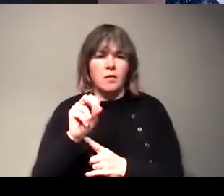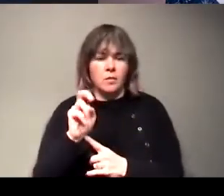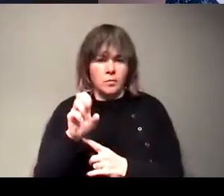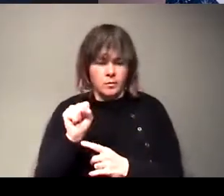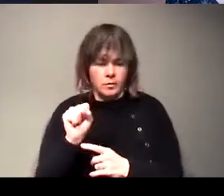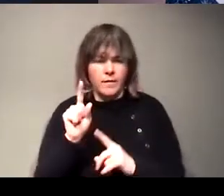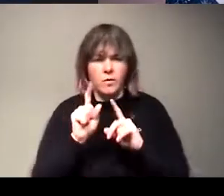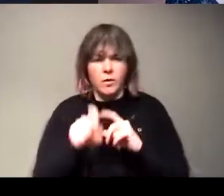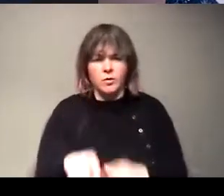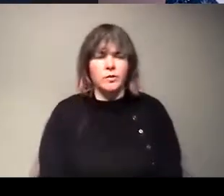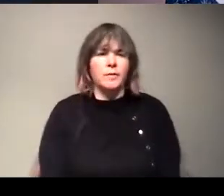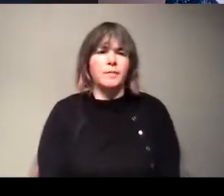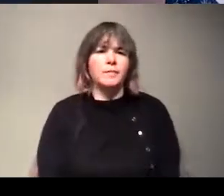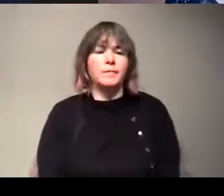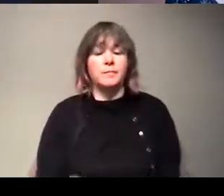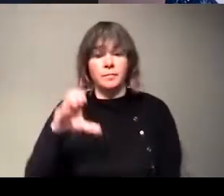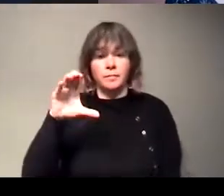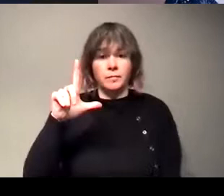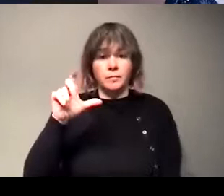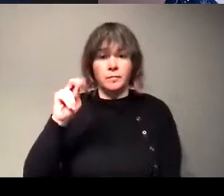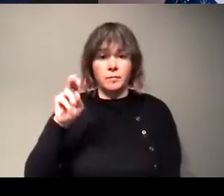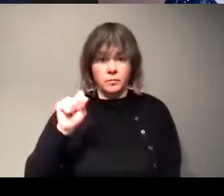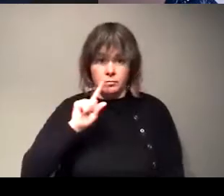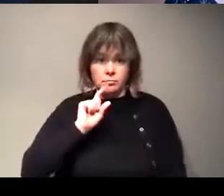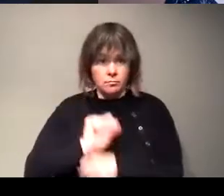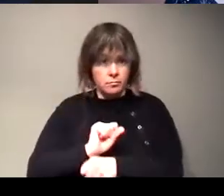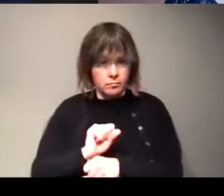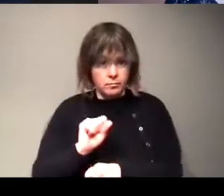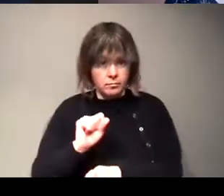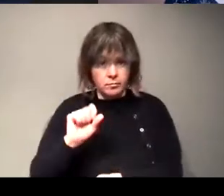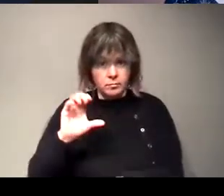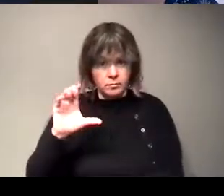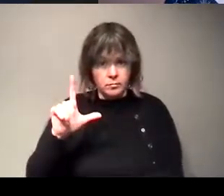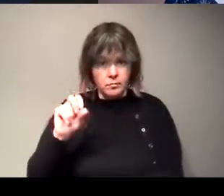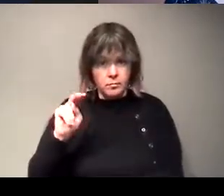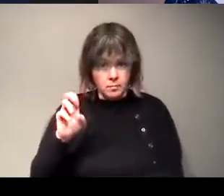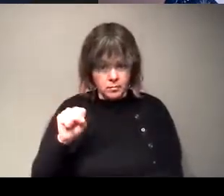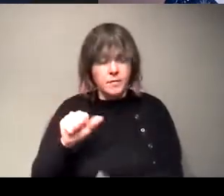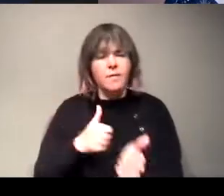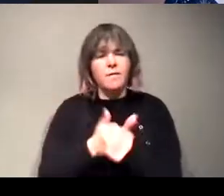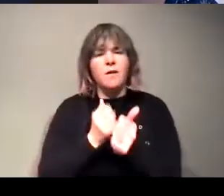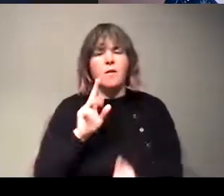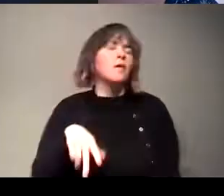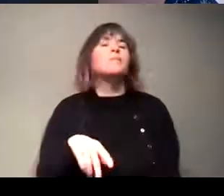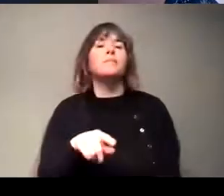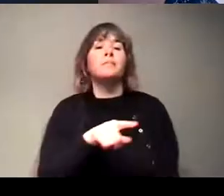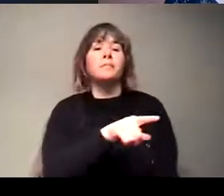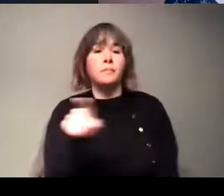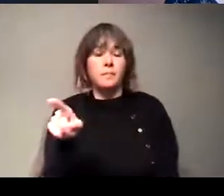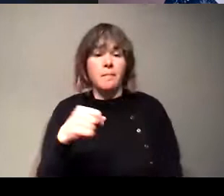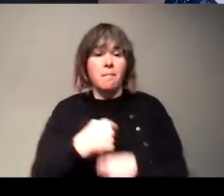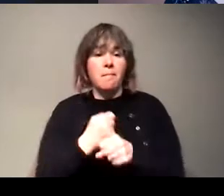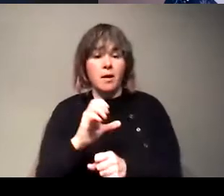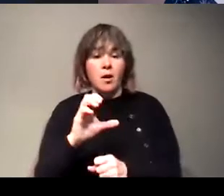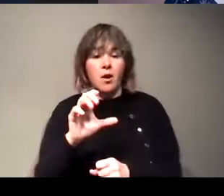in is, are the clones really the clones? And then a follow-up to that, if you were going to make a clone army,